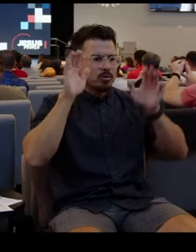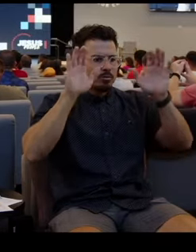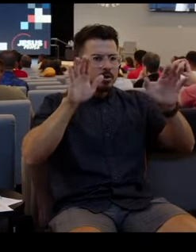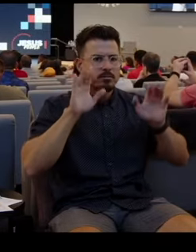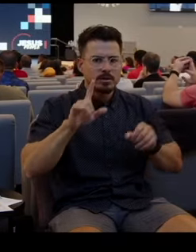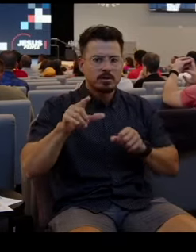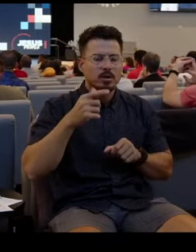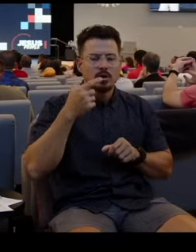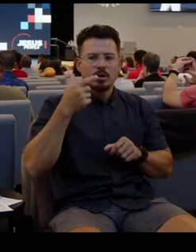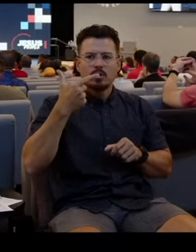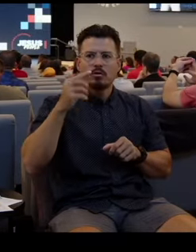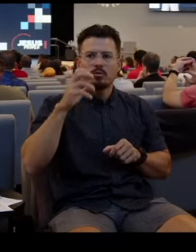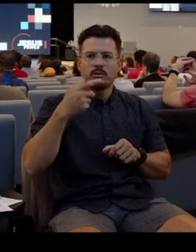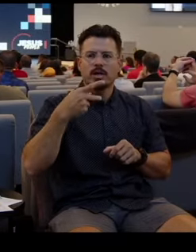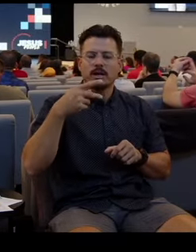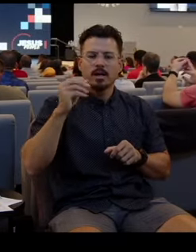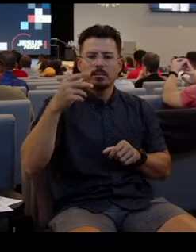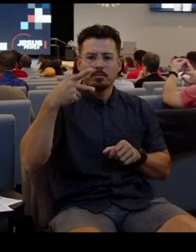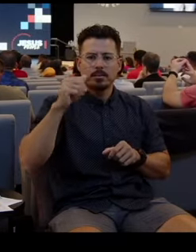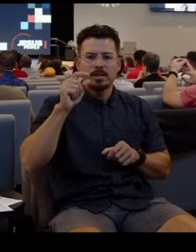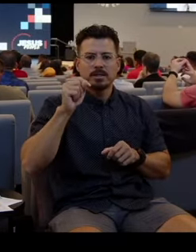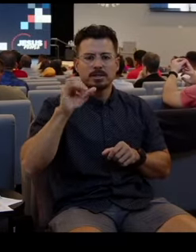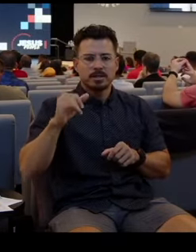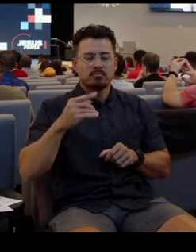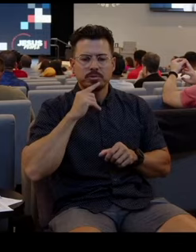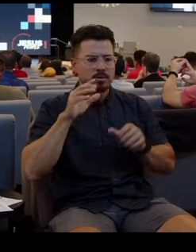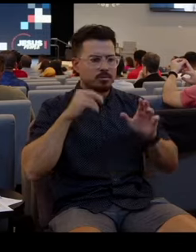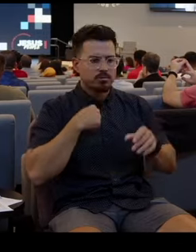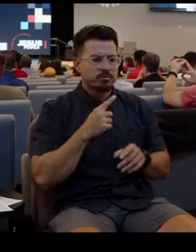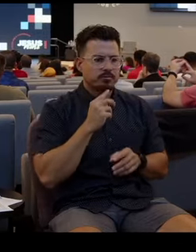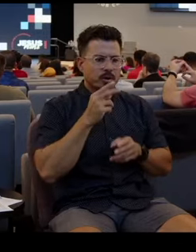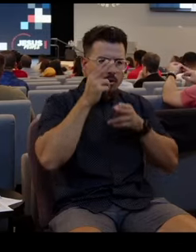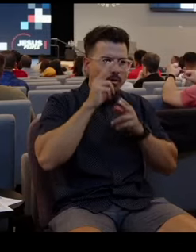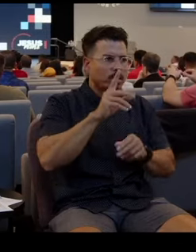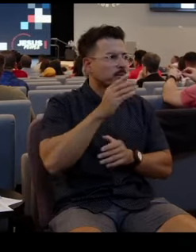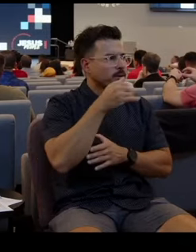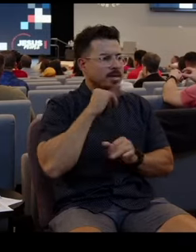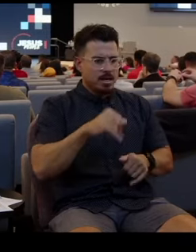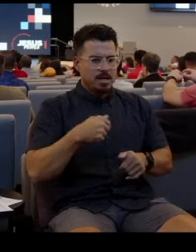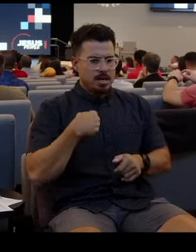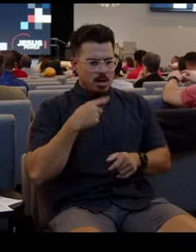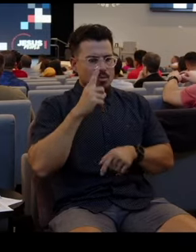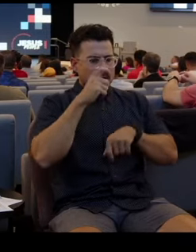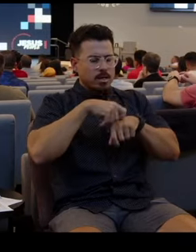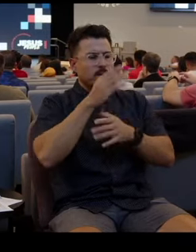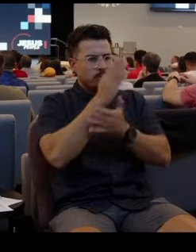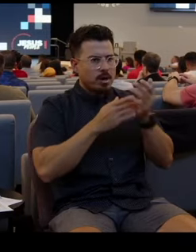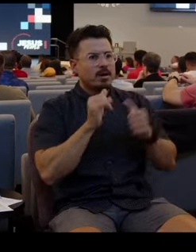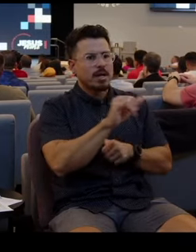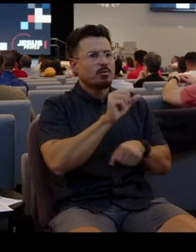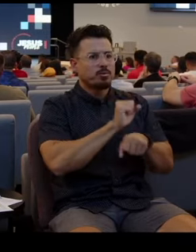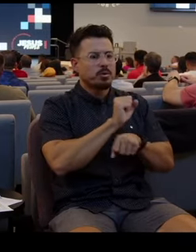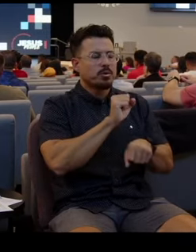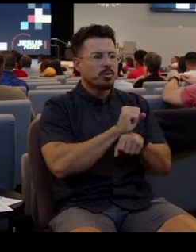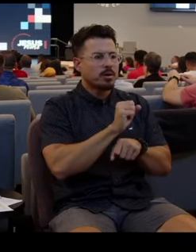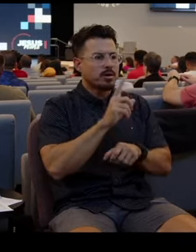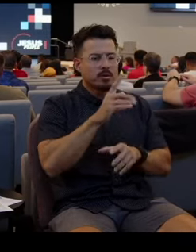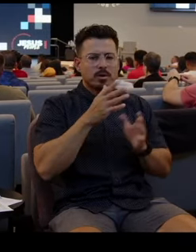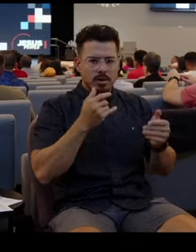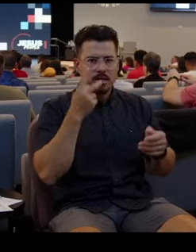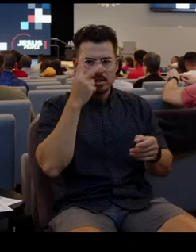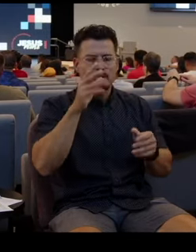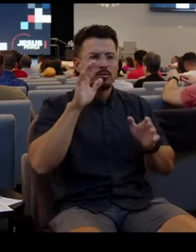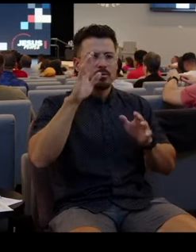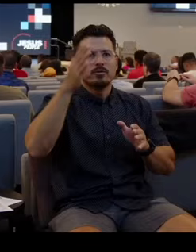and Patsy over there. And I feel like honored to just have been a part of it, what God had planned for those